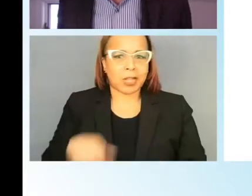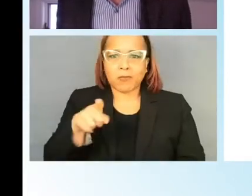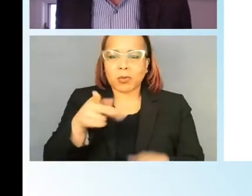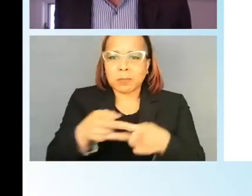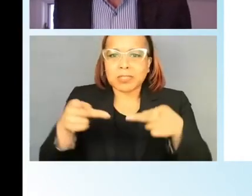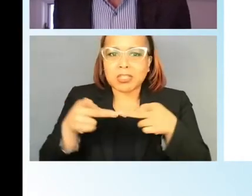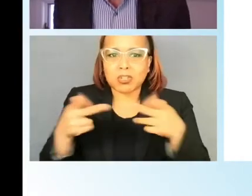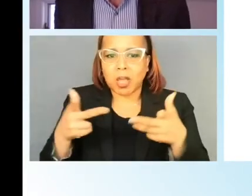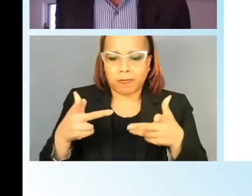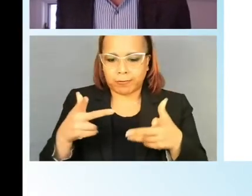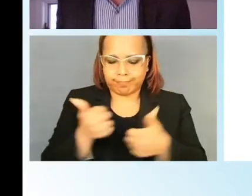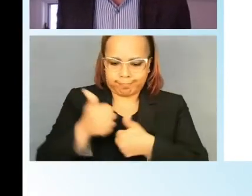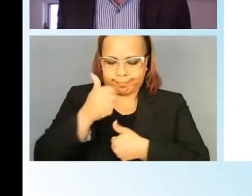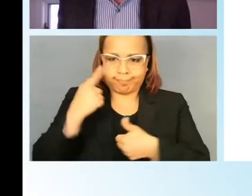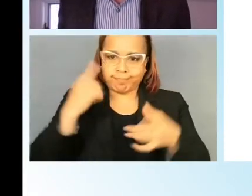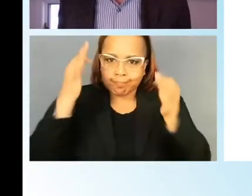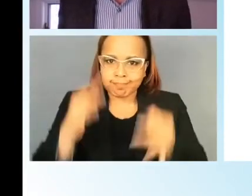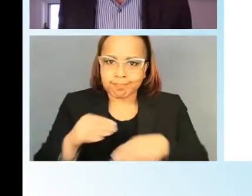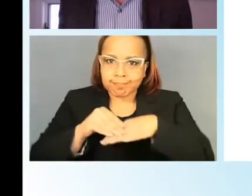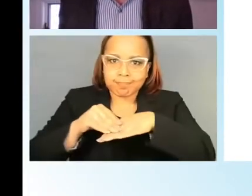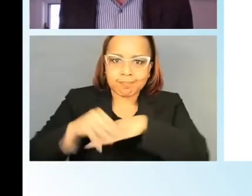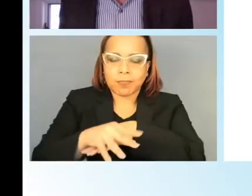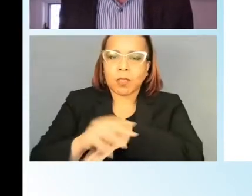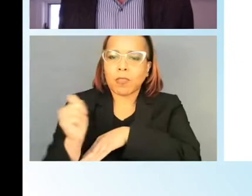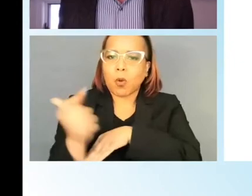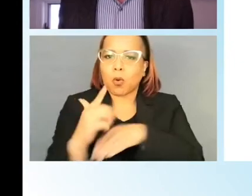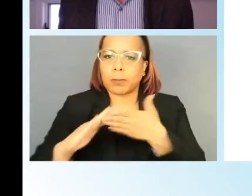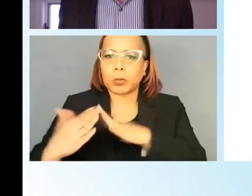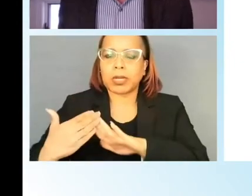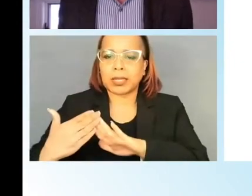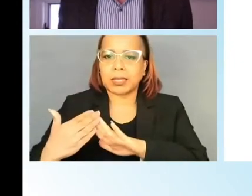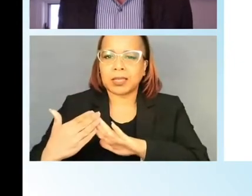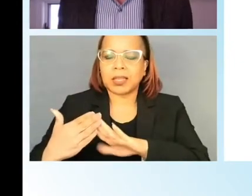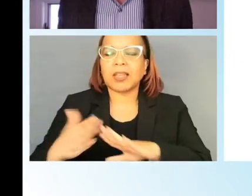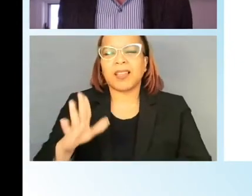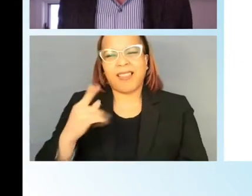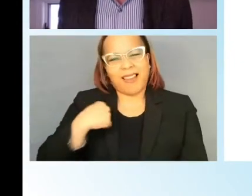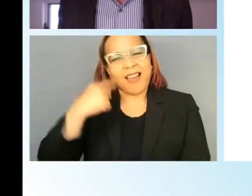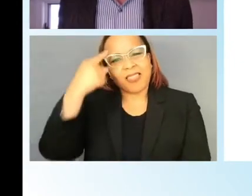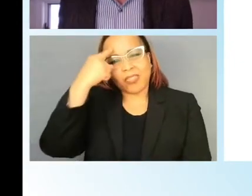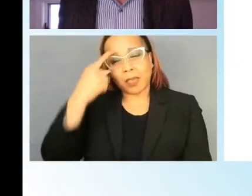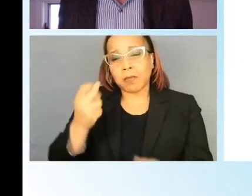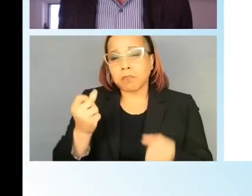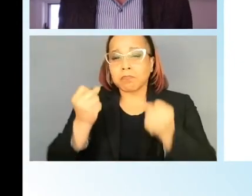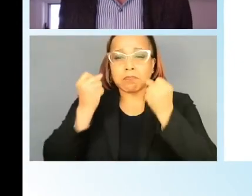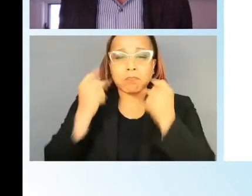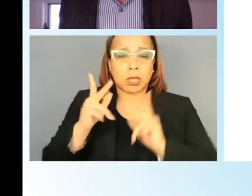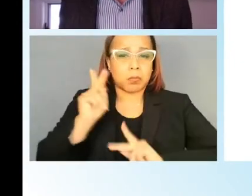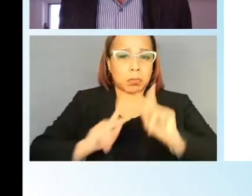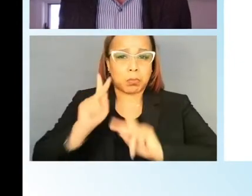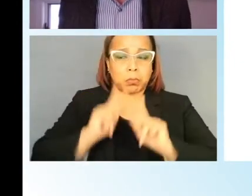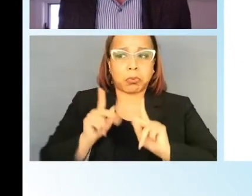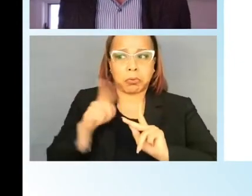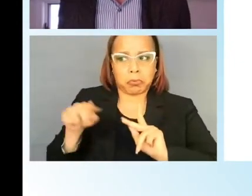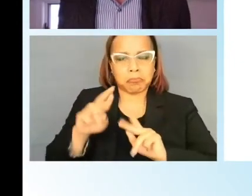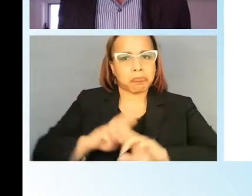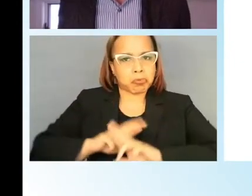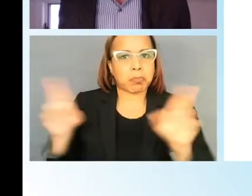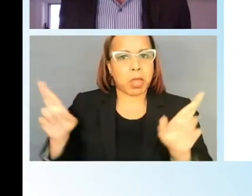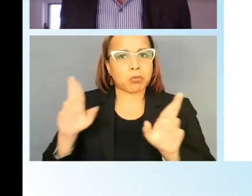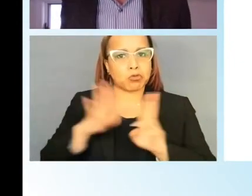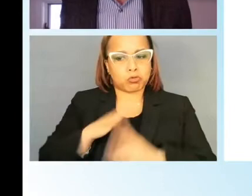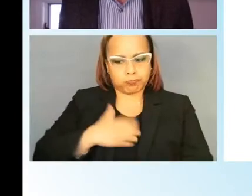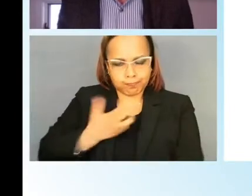making decisions on behalf of a whole community. I think many, many people are prepared to share truth. Many,